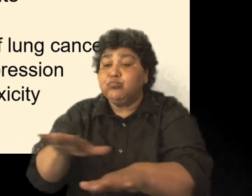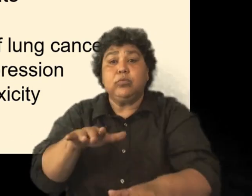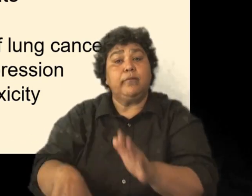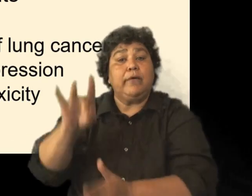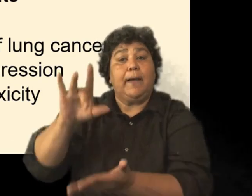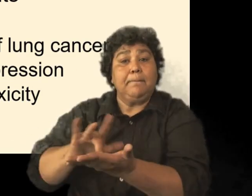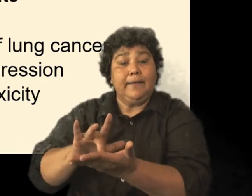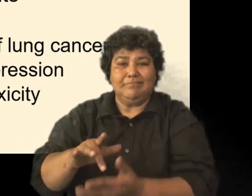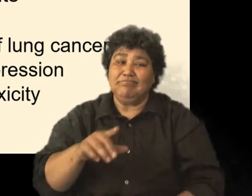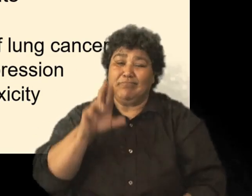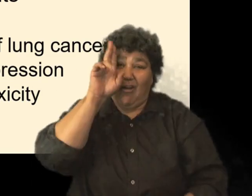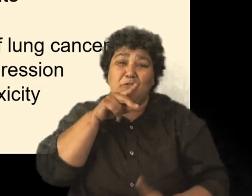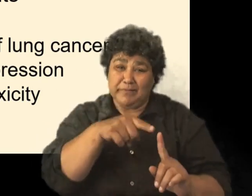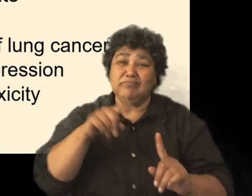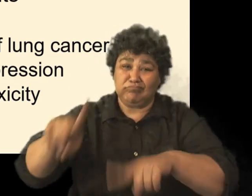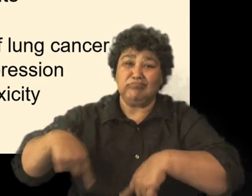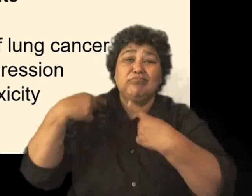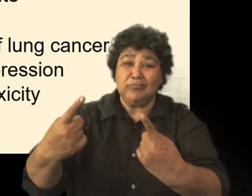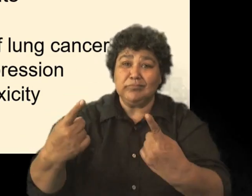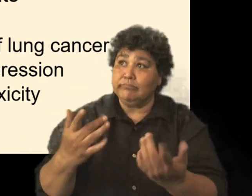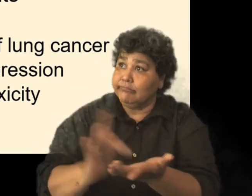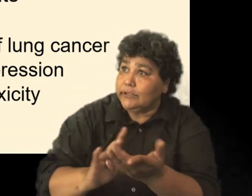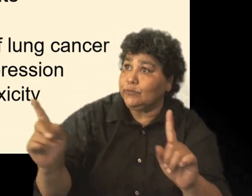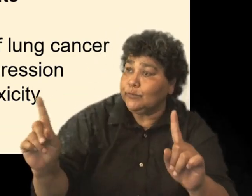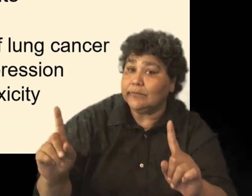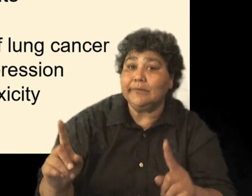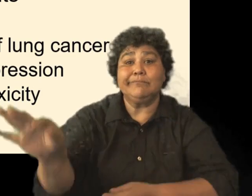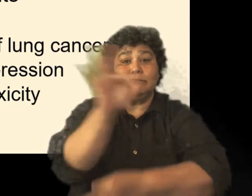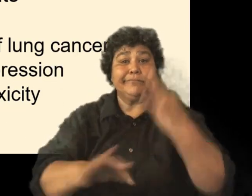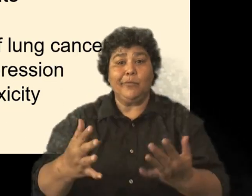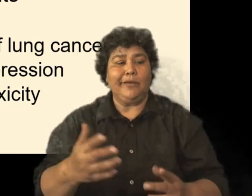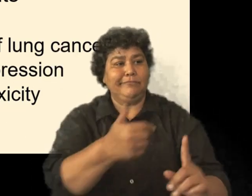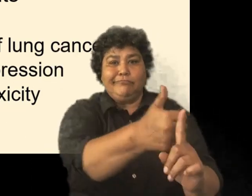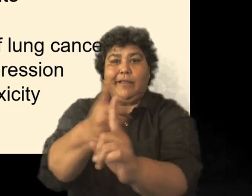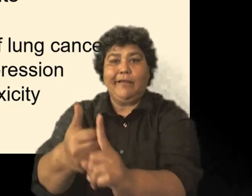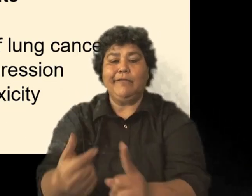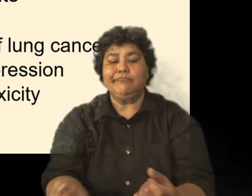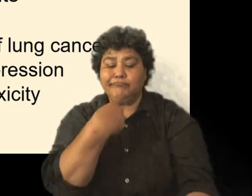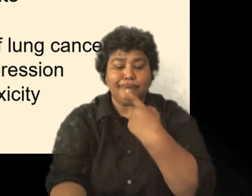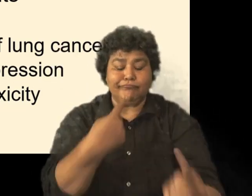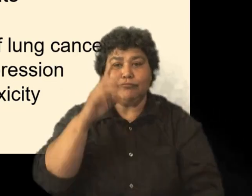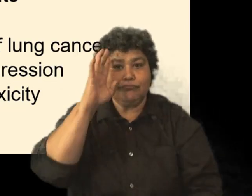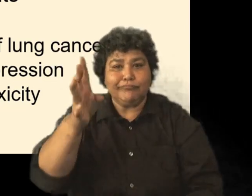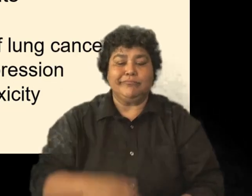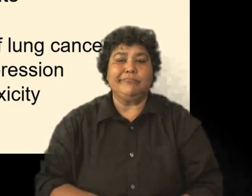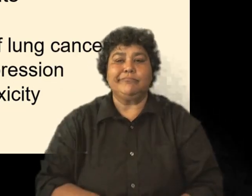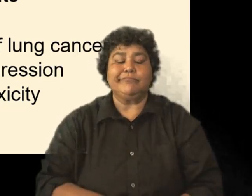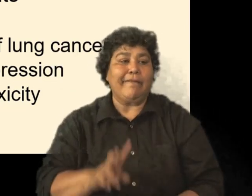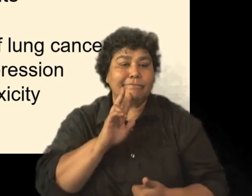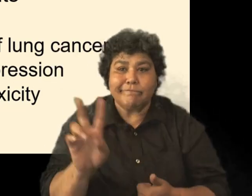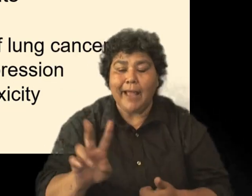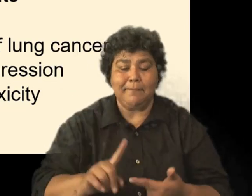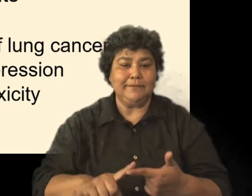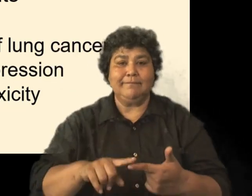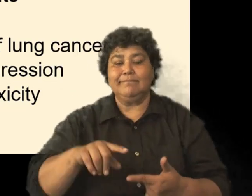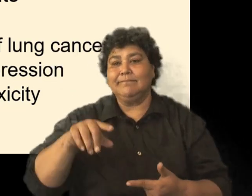RP, patients tend to self-medicate. They often take vitamins, supplements, and herbal extracts.